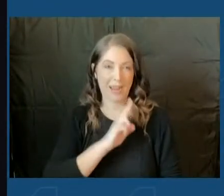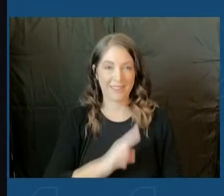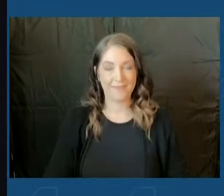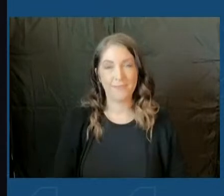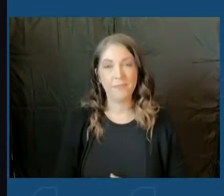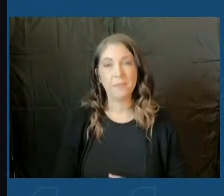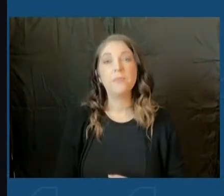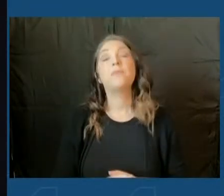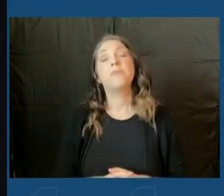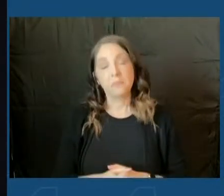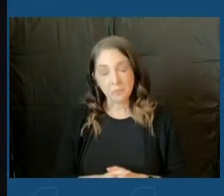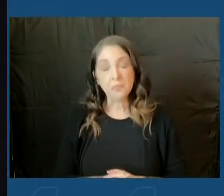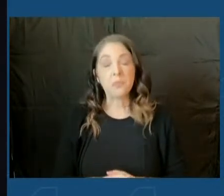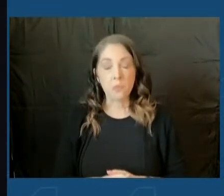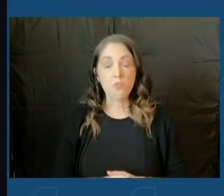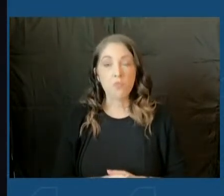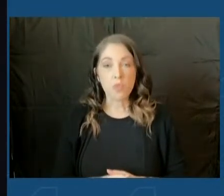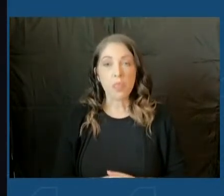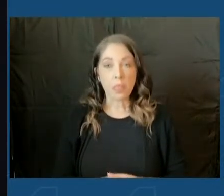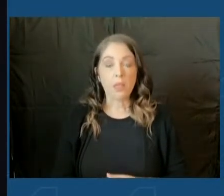It's an amazing